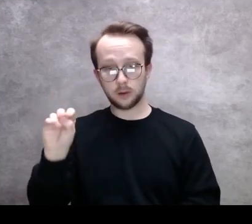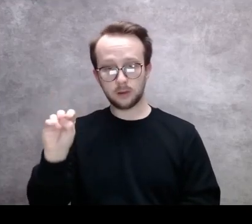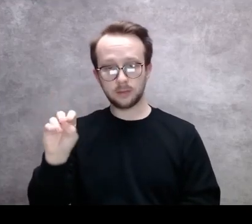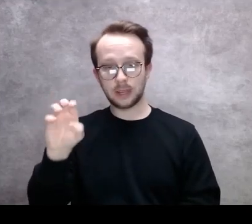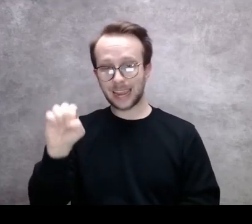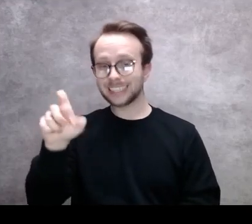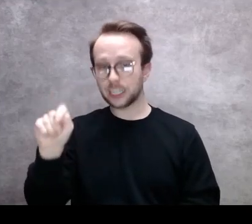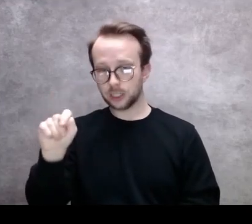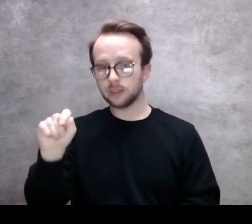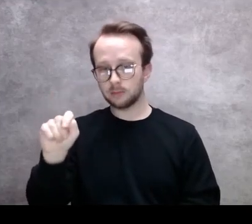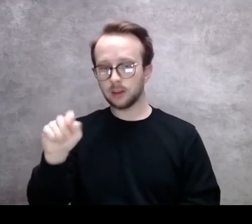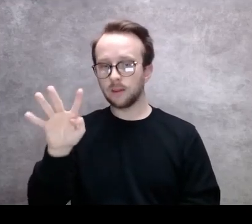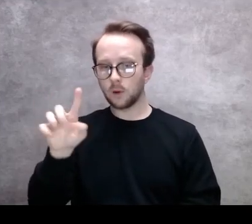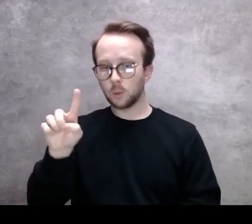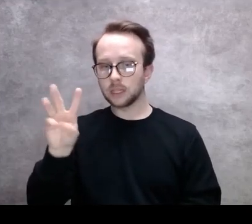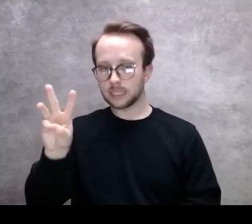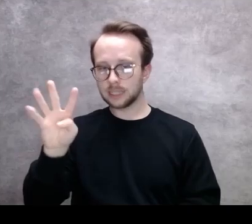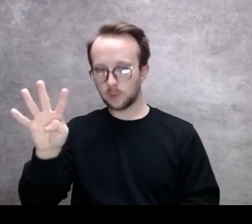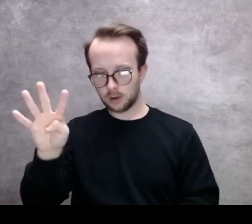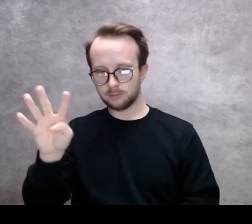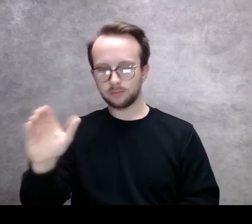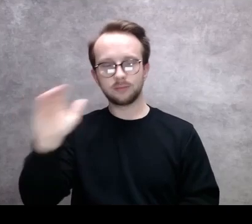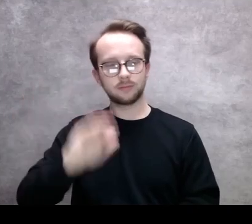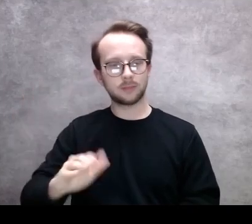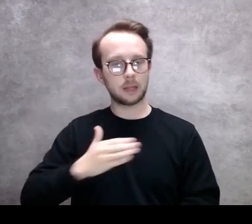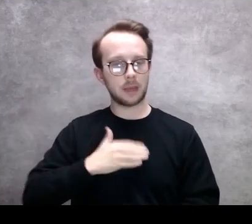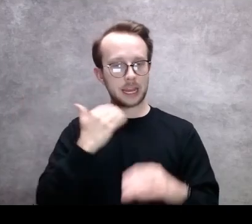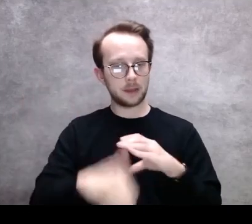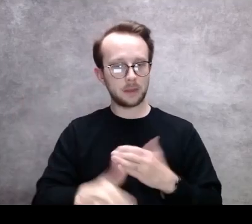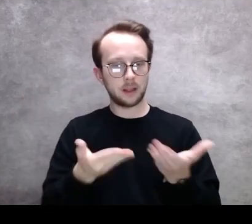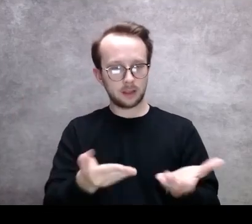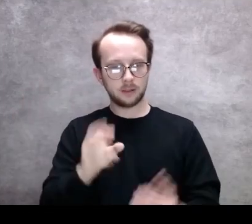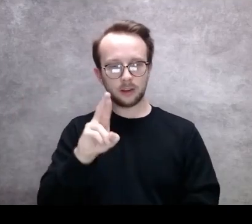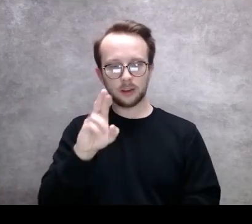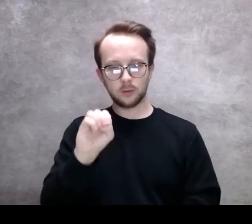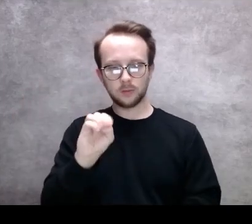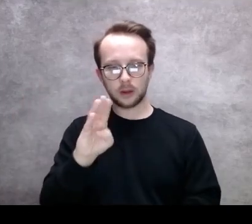502-564-4970, extension 4164, or by email at